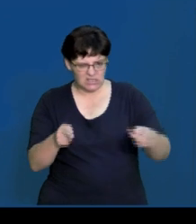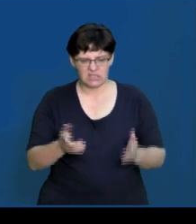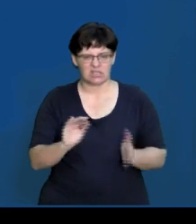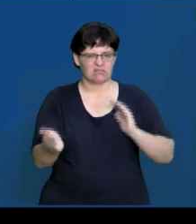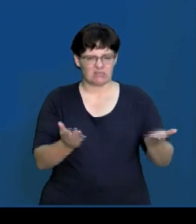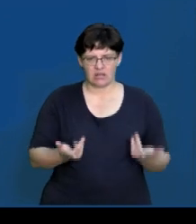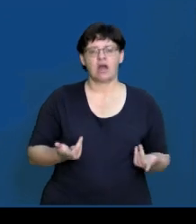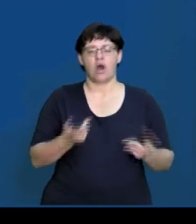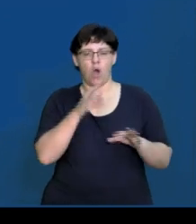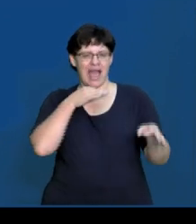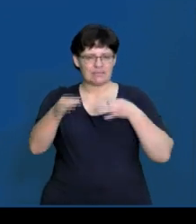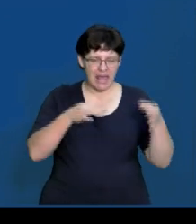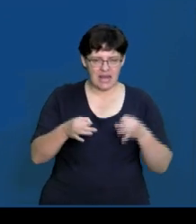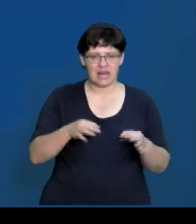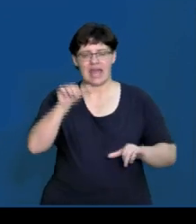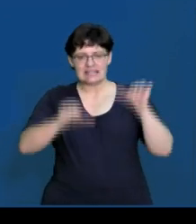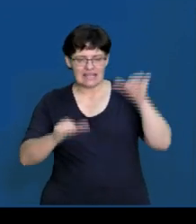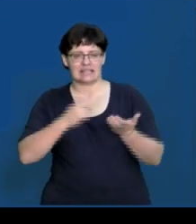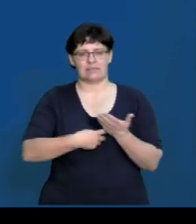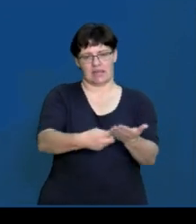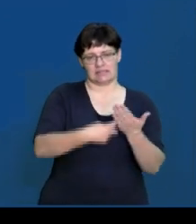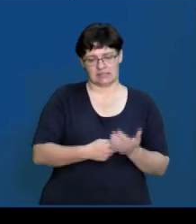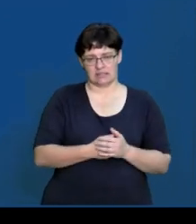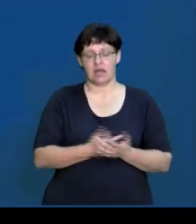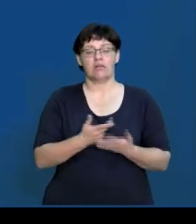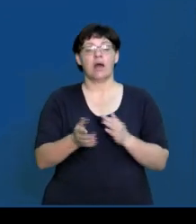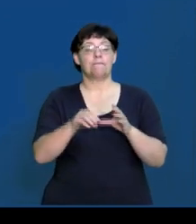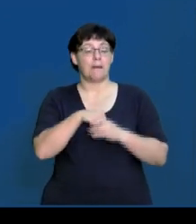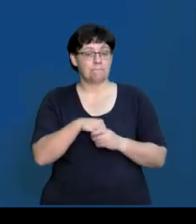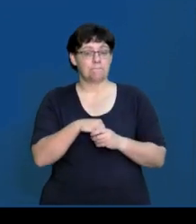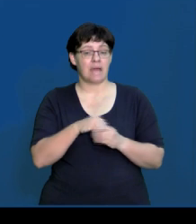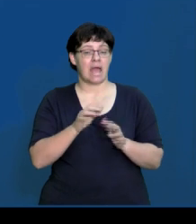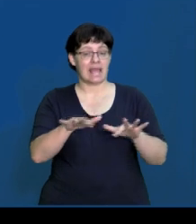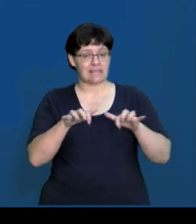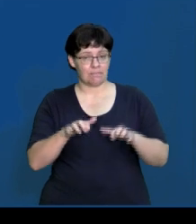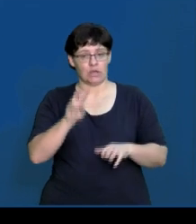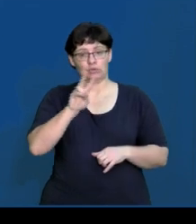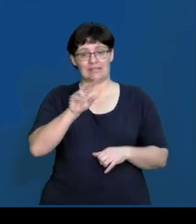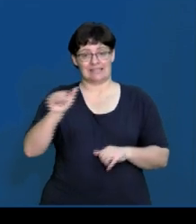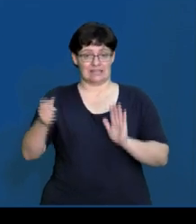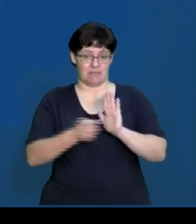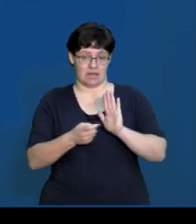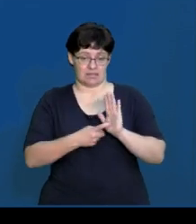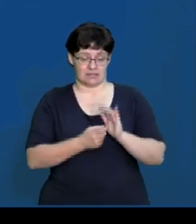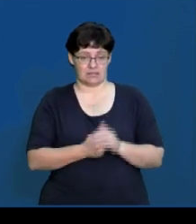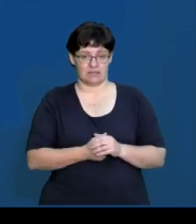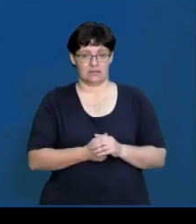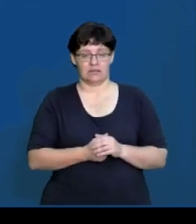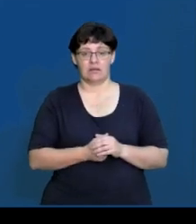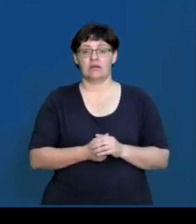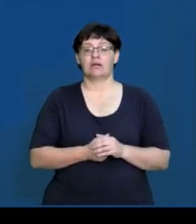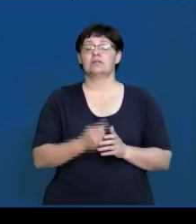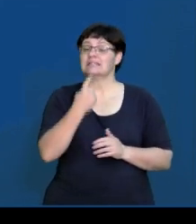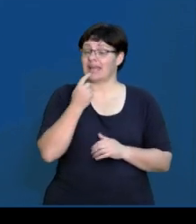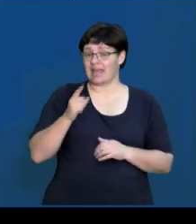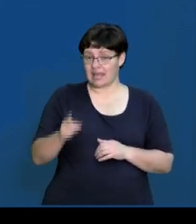you differentiate, you explain, assess, debate. This carries with it in the exam 26 marks. Right?